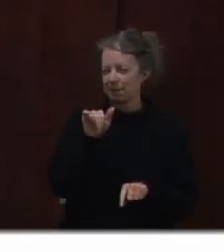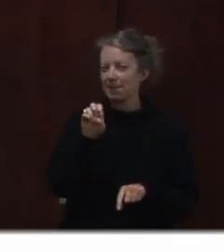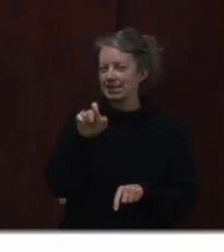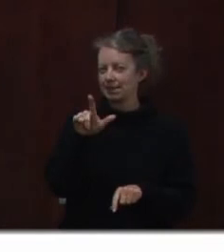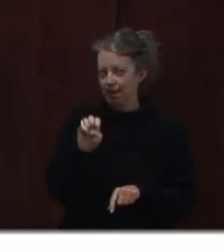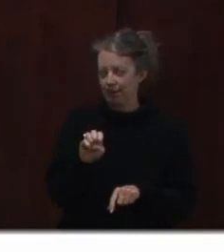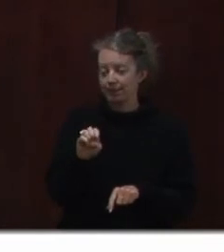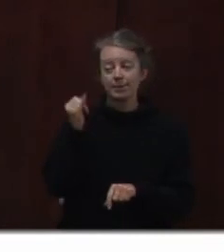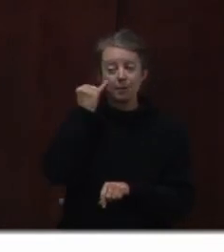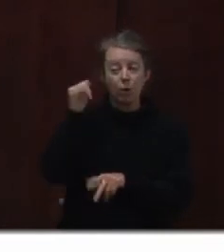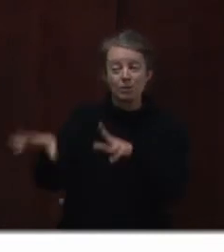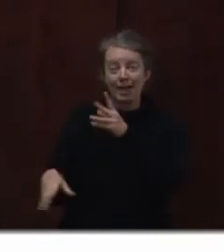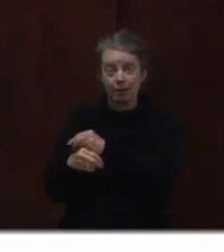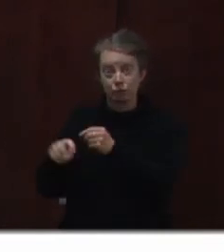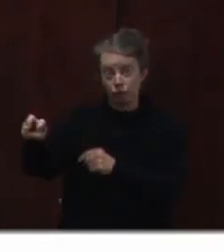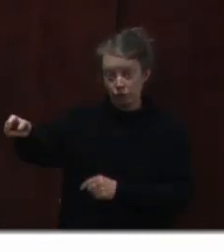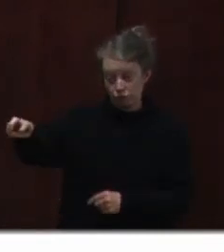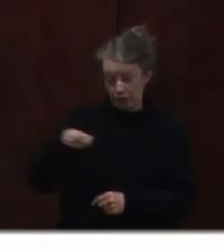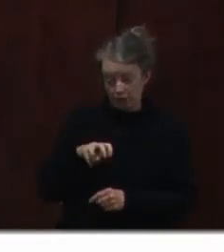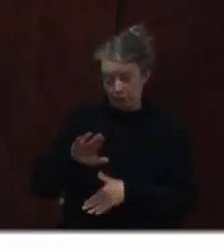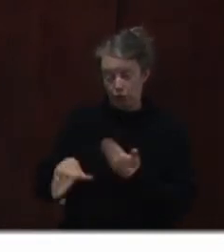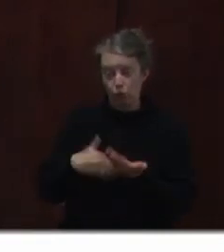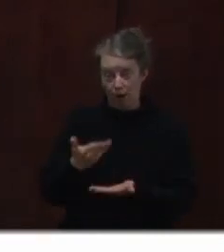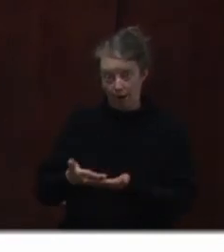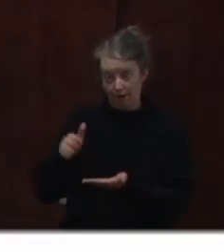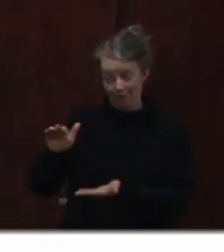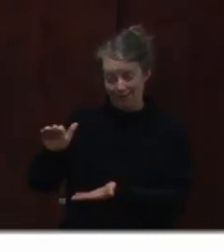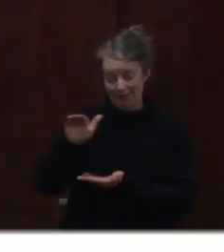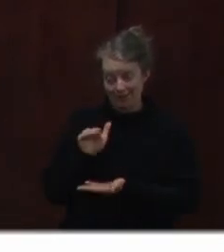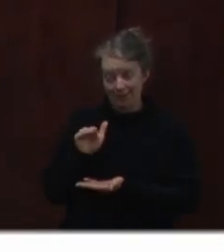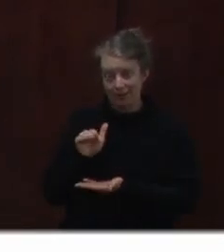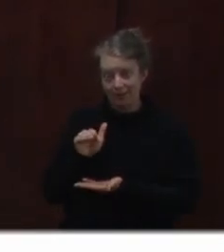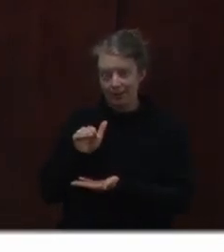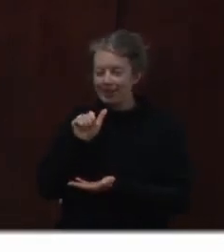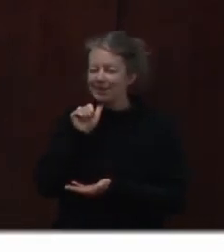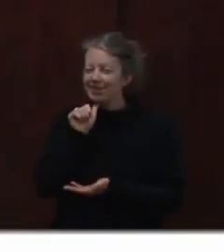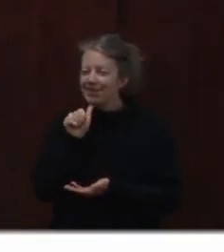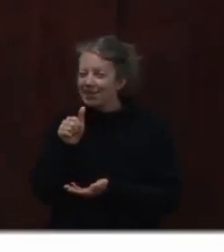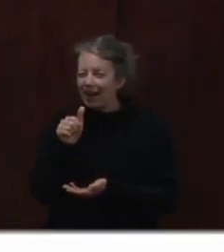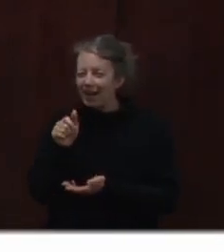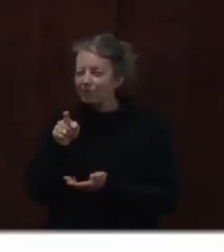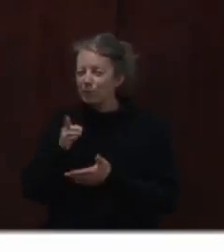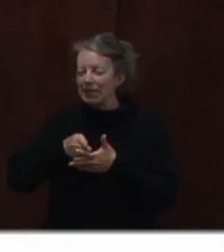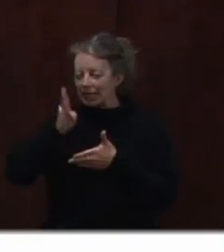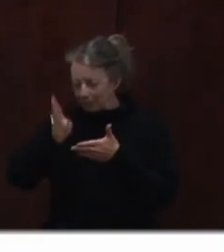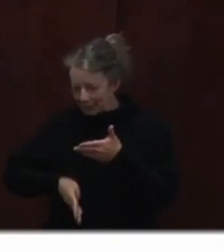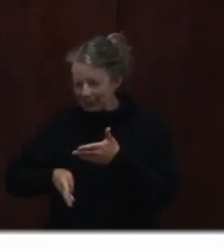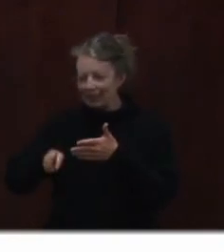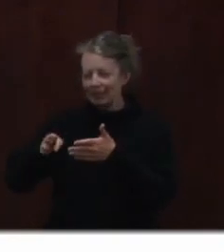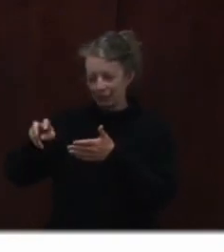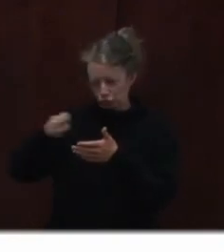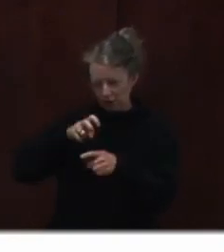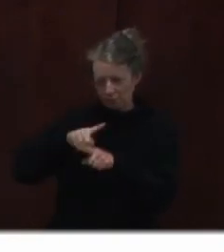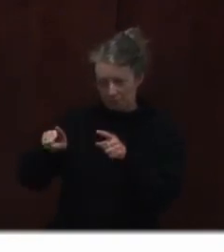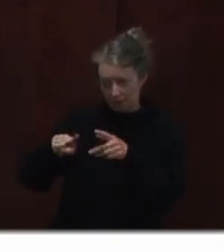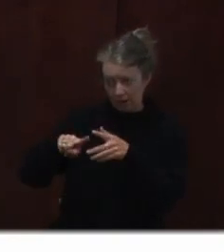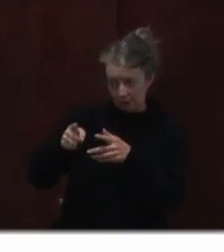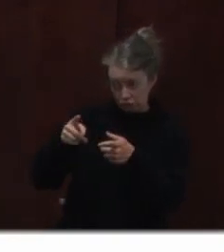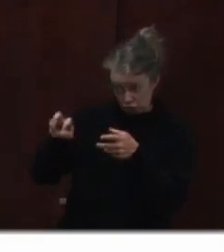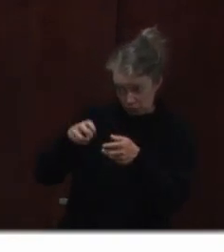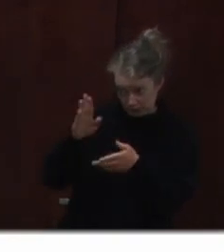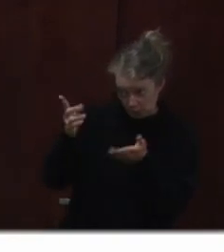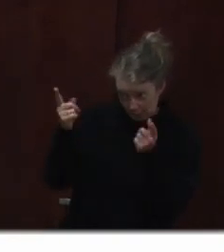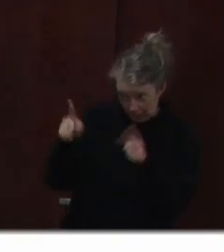and those types of things, when the transfer is, it doesn't even have to be complete. When we have initiated it and we've confirmed it, we can open